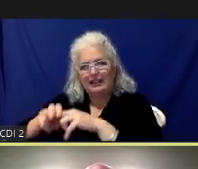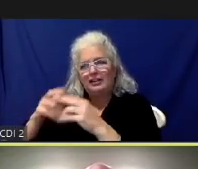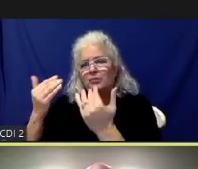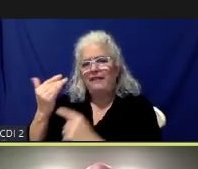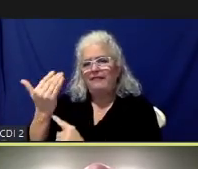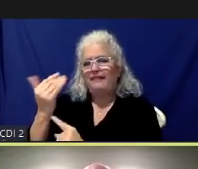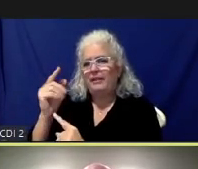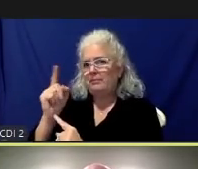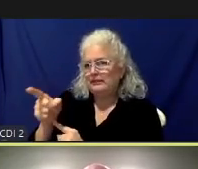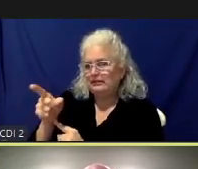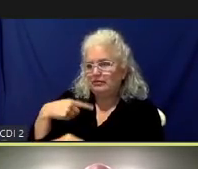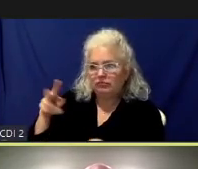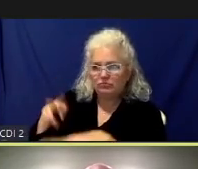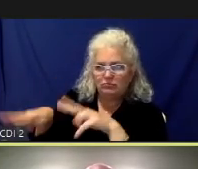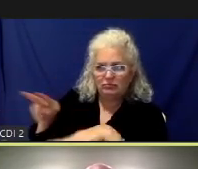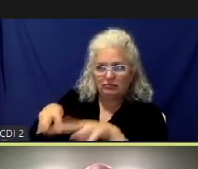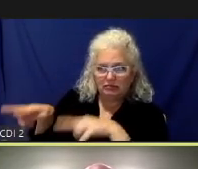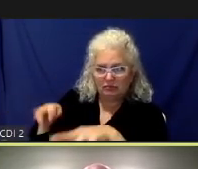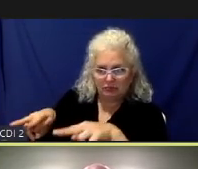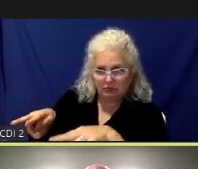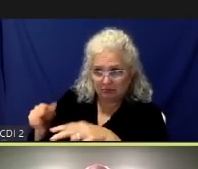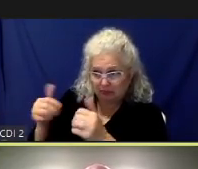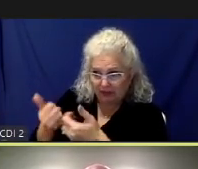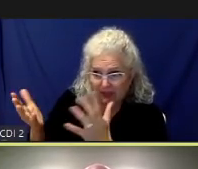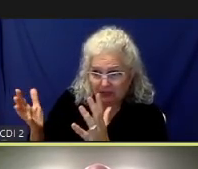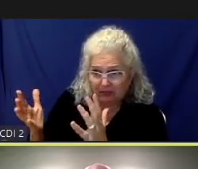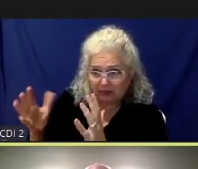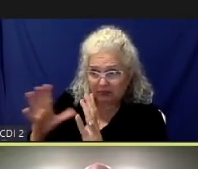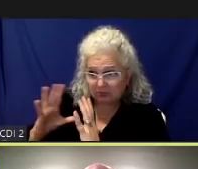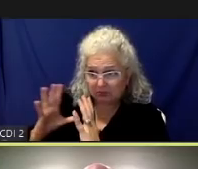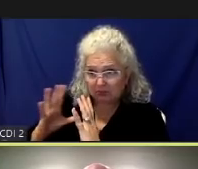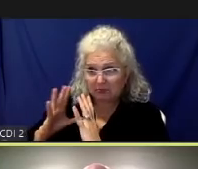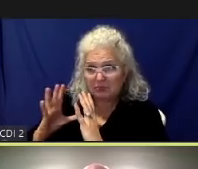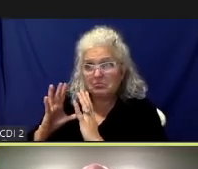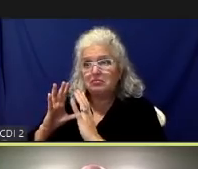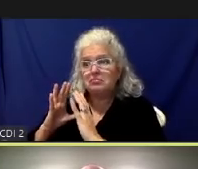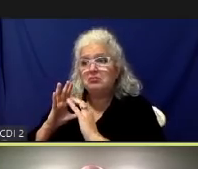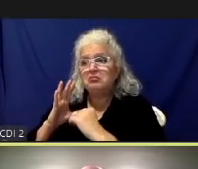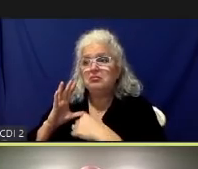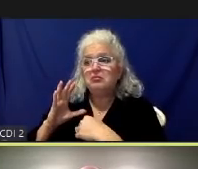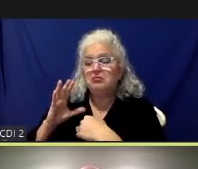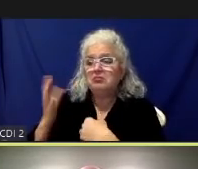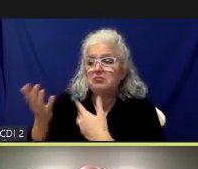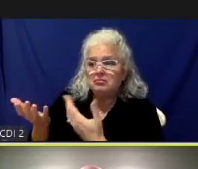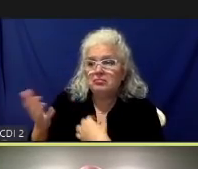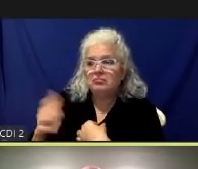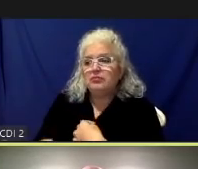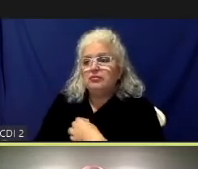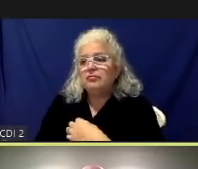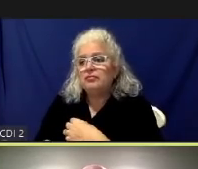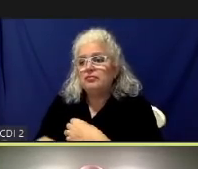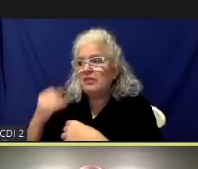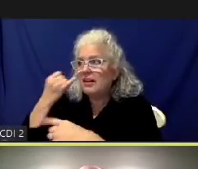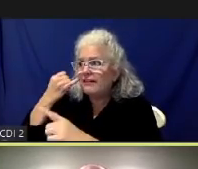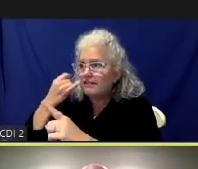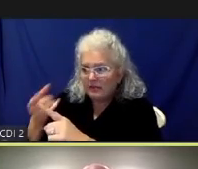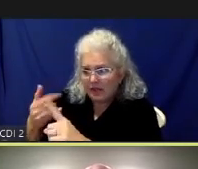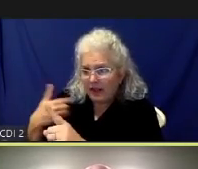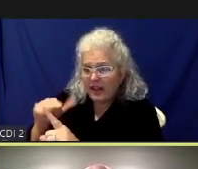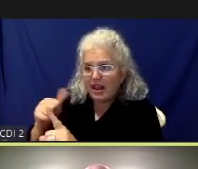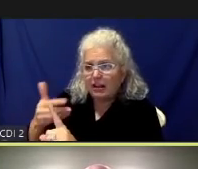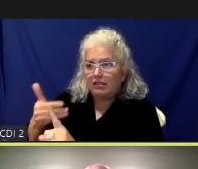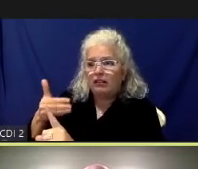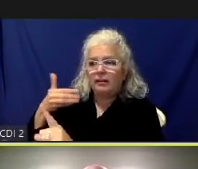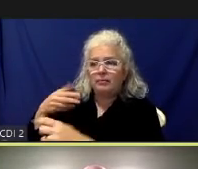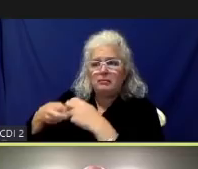So before you go into this observation area, you'll go to a checkout station and they'll document that you've had your first or second